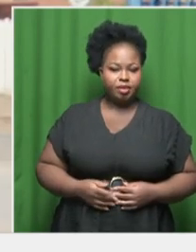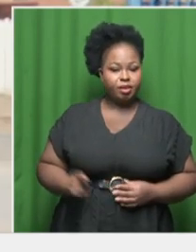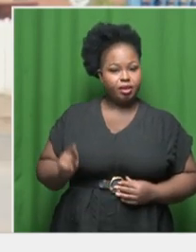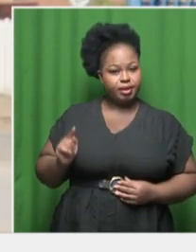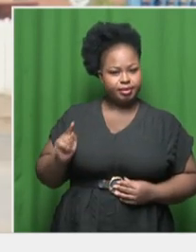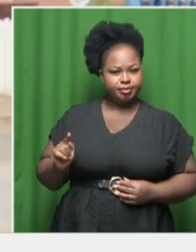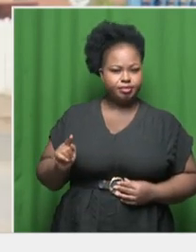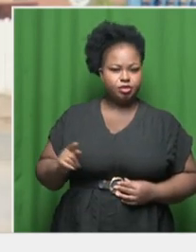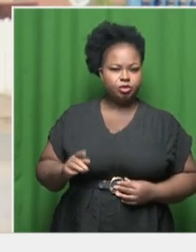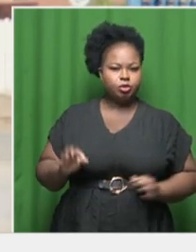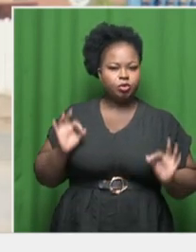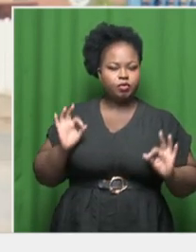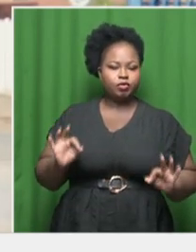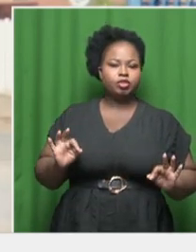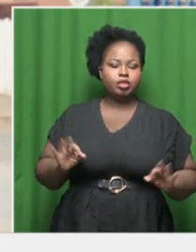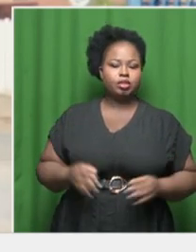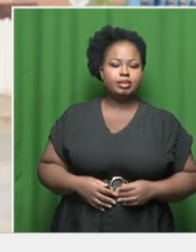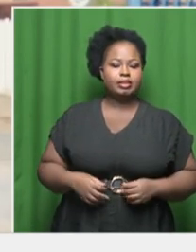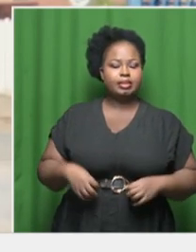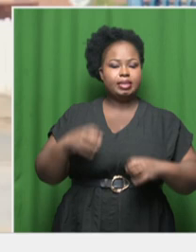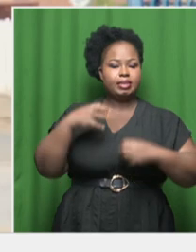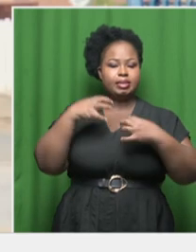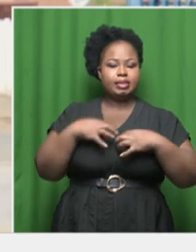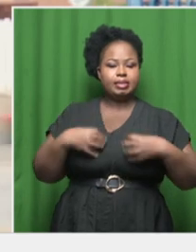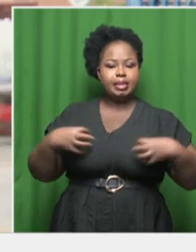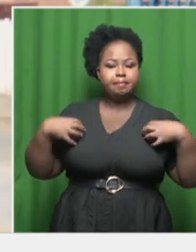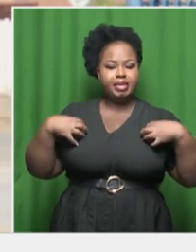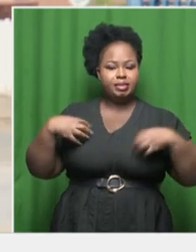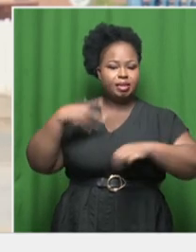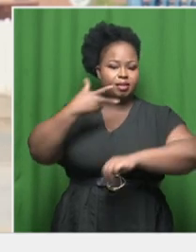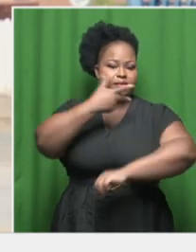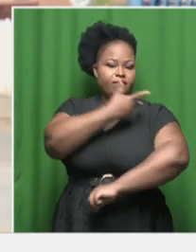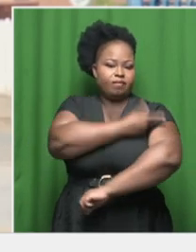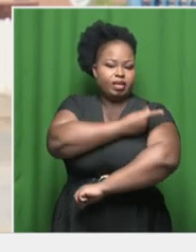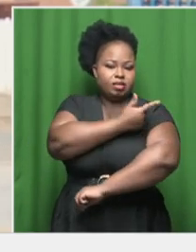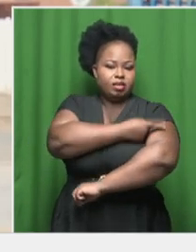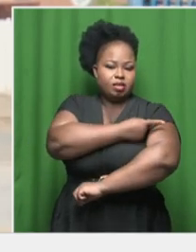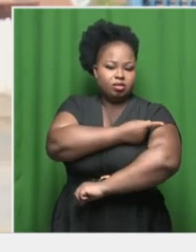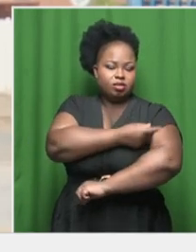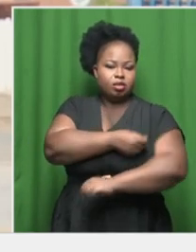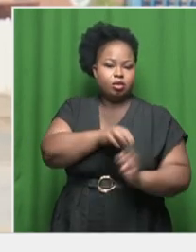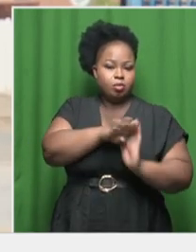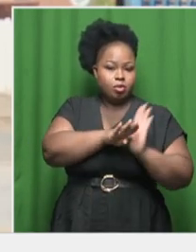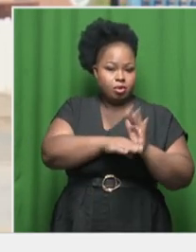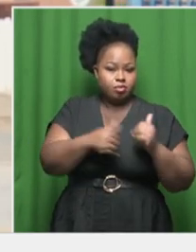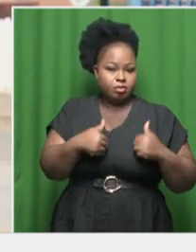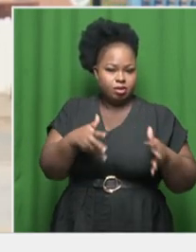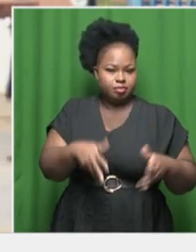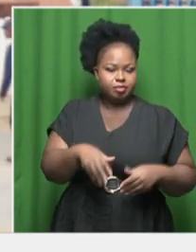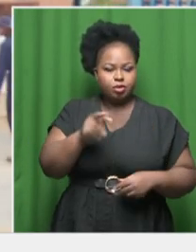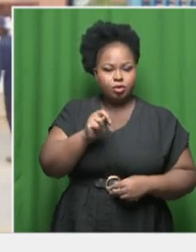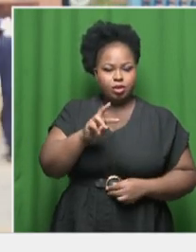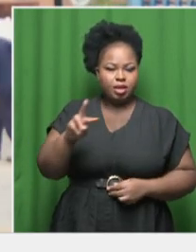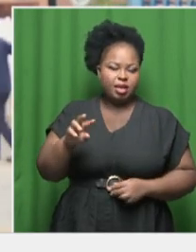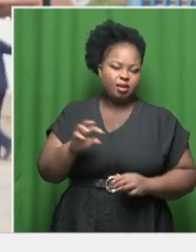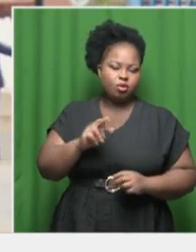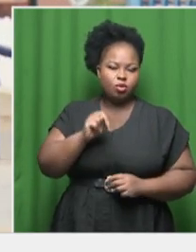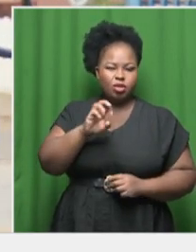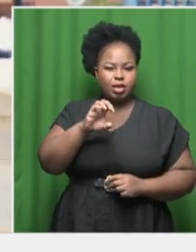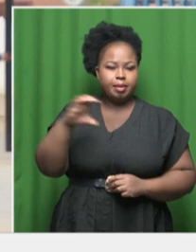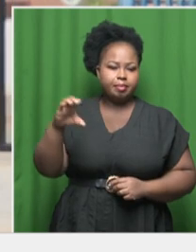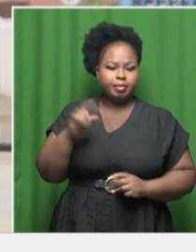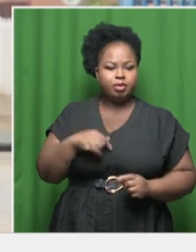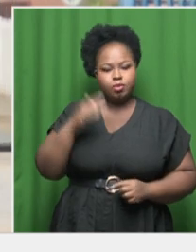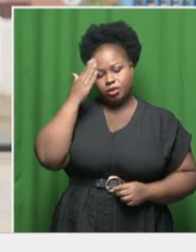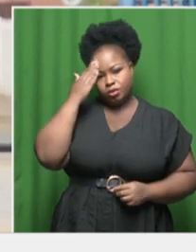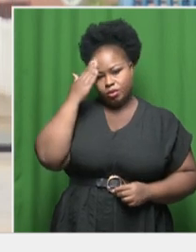where officially the measles vaccination program is kicking off here in the Northern Cape. Of course, we know that there are confirmed cases